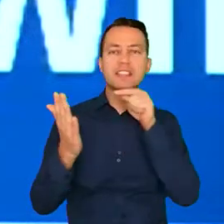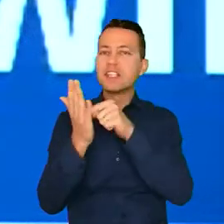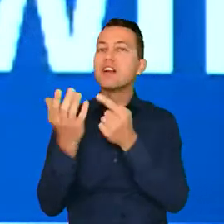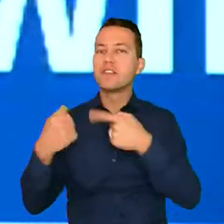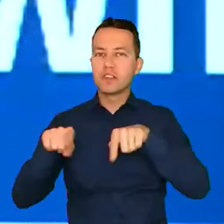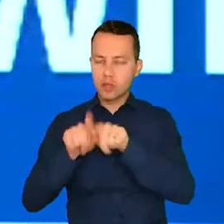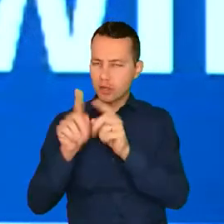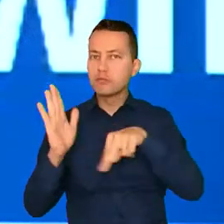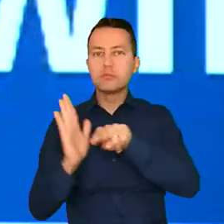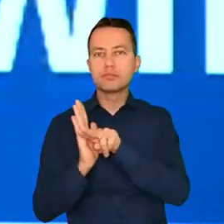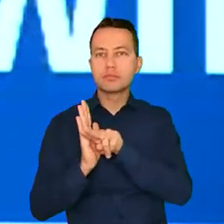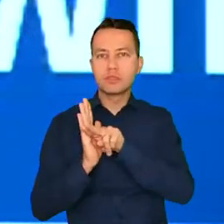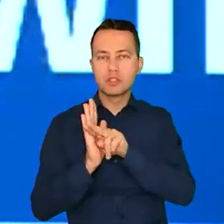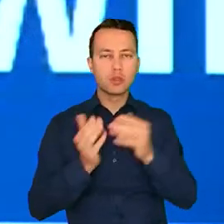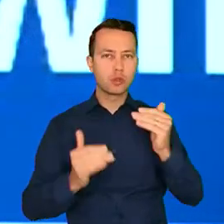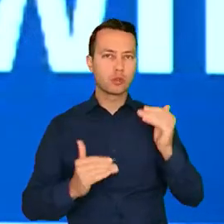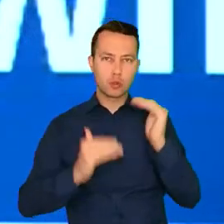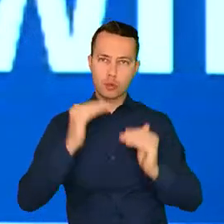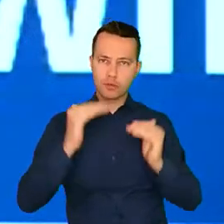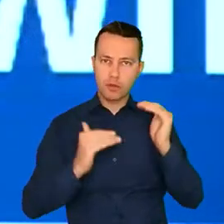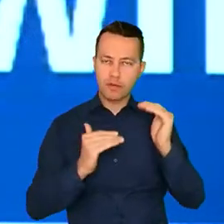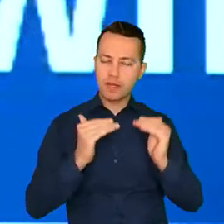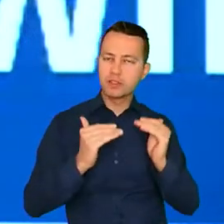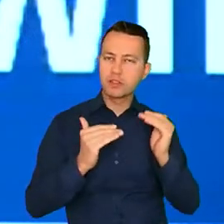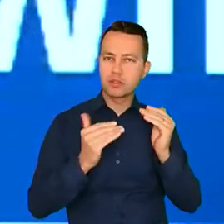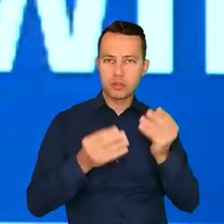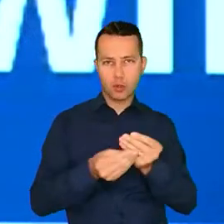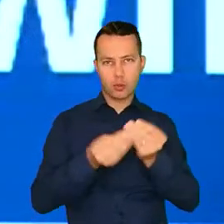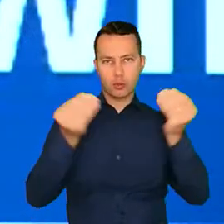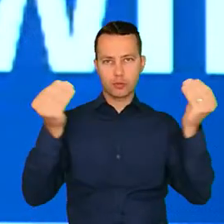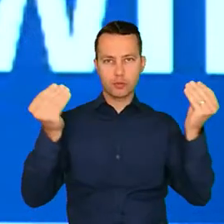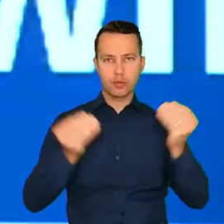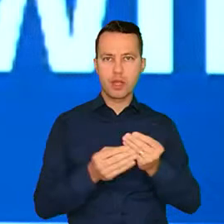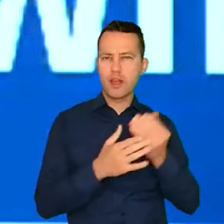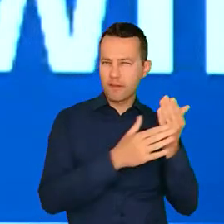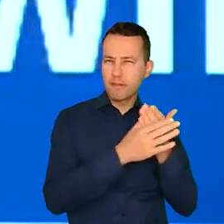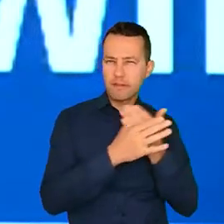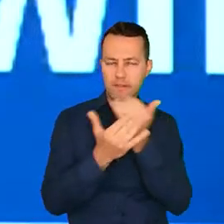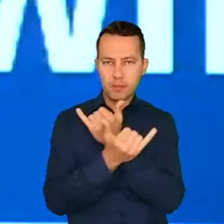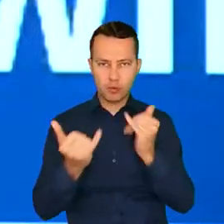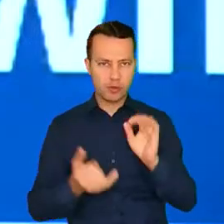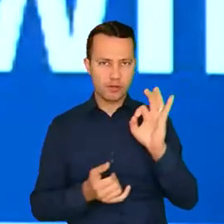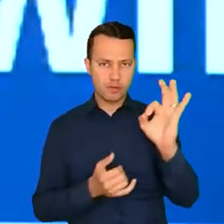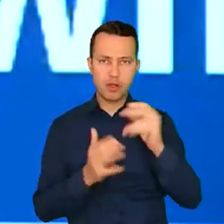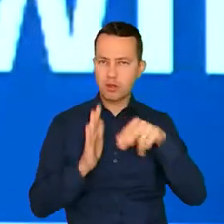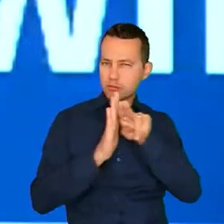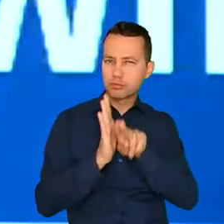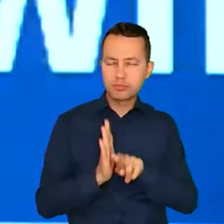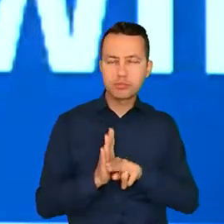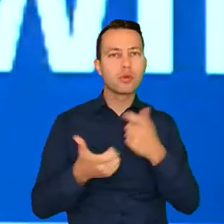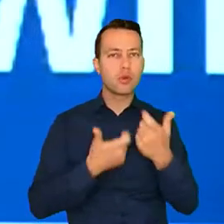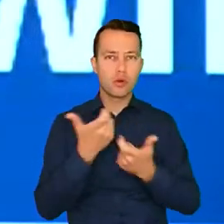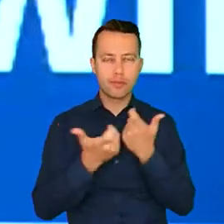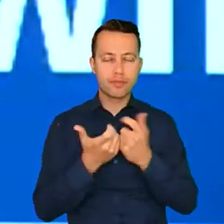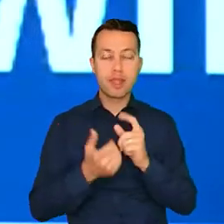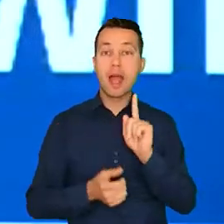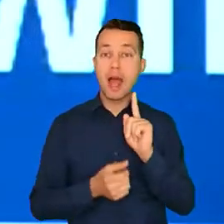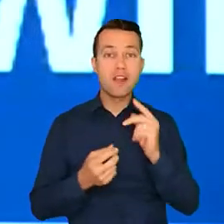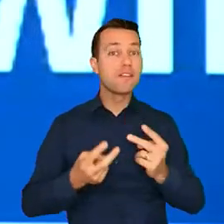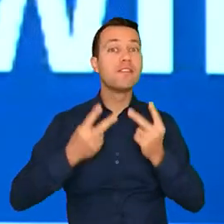directive, connected with the Corporate Sustainability Due Diligence Directive. But the most